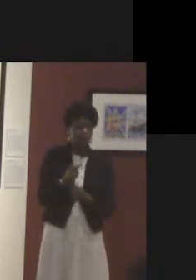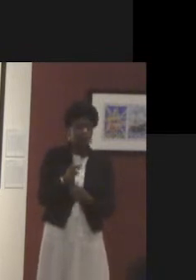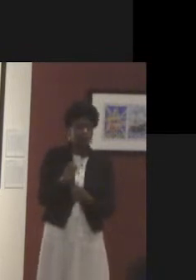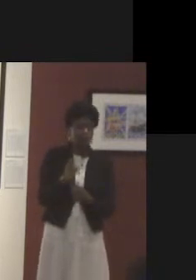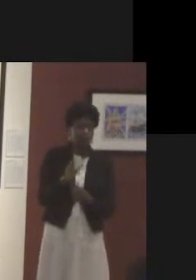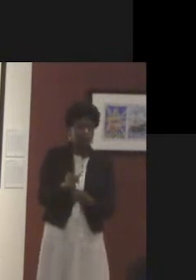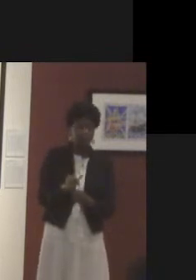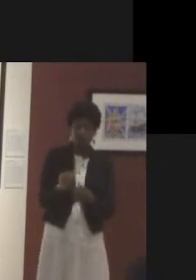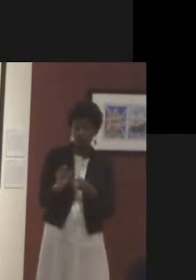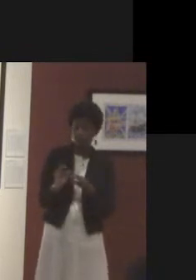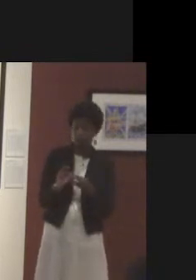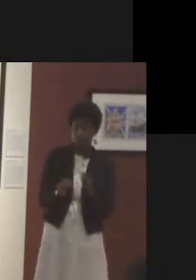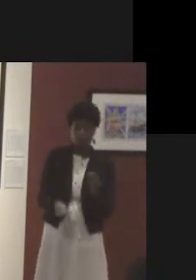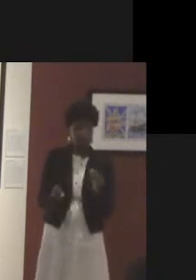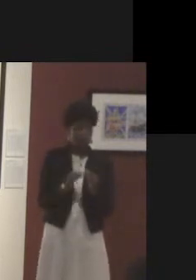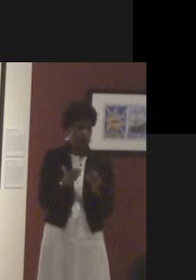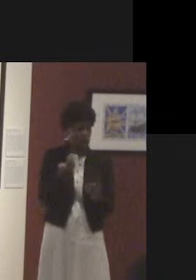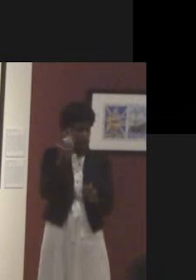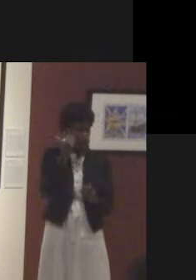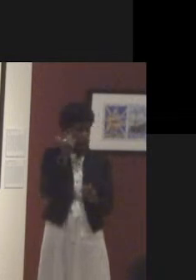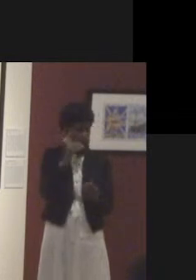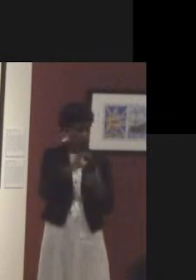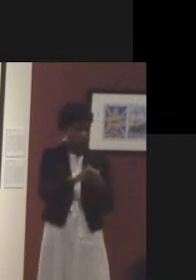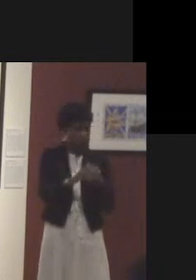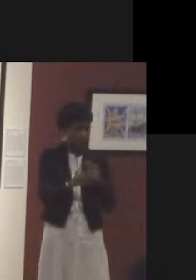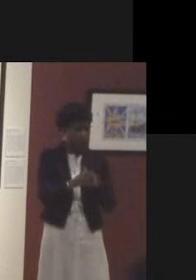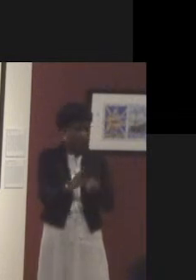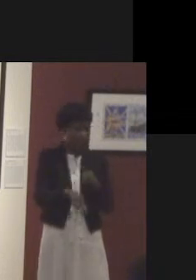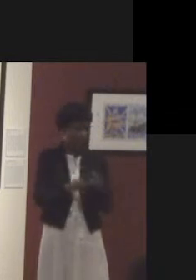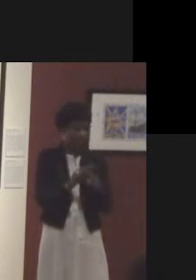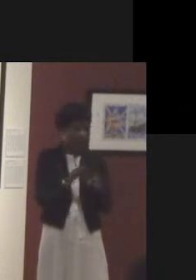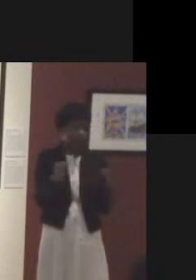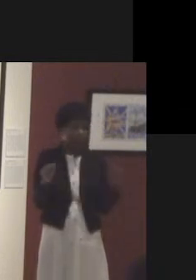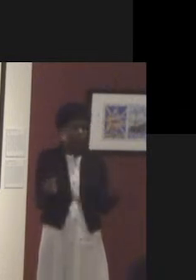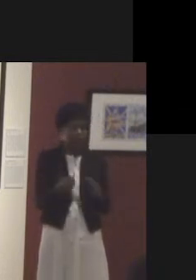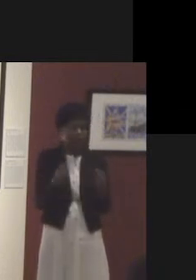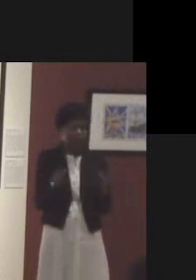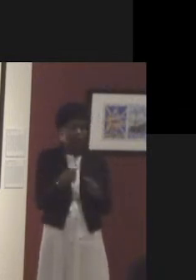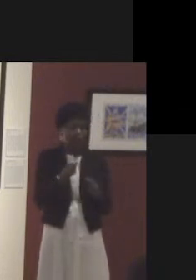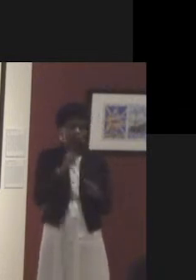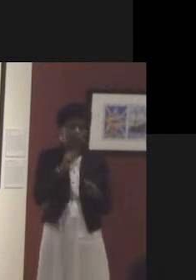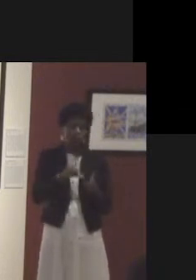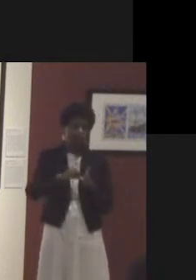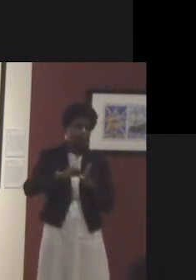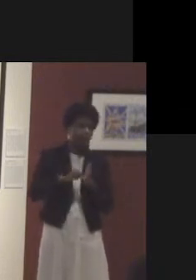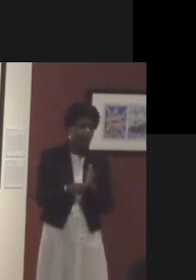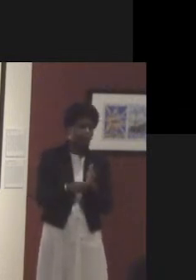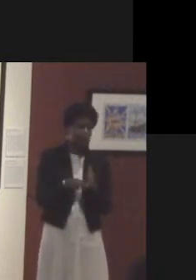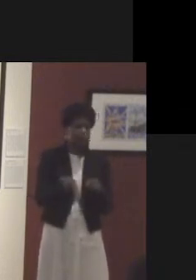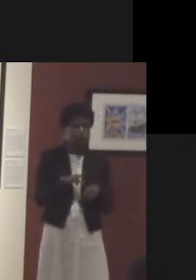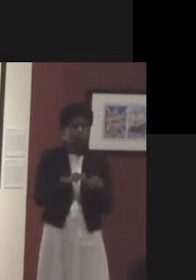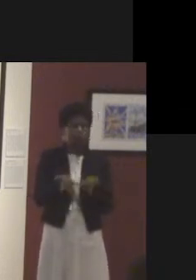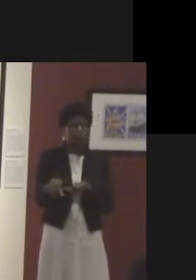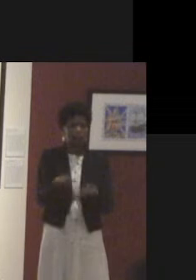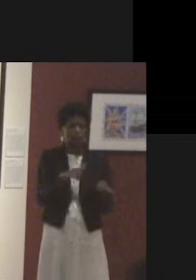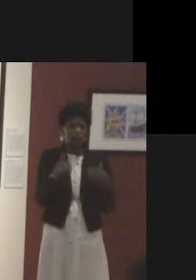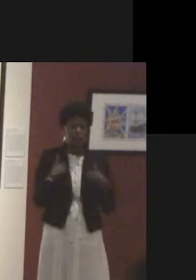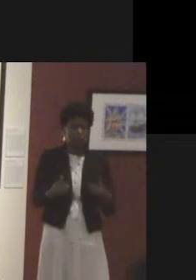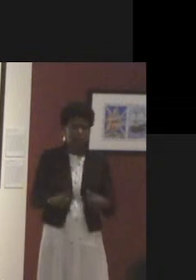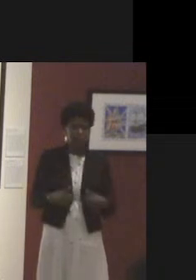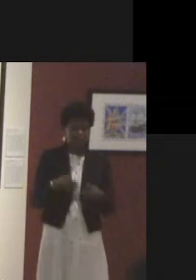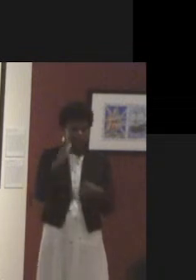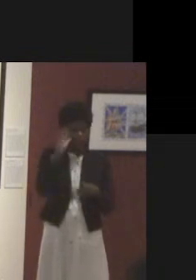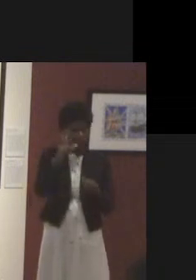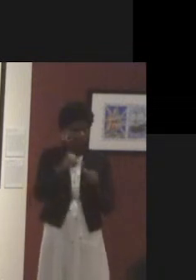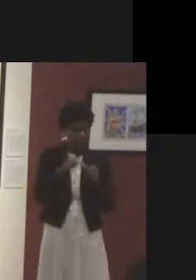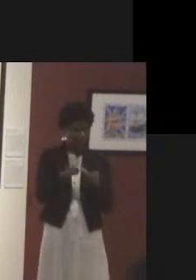that more familiar narratives about pain reify normative standards of bodily integrity that are